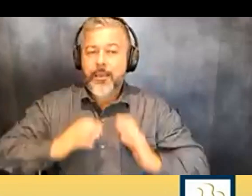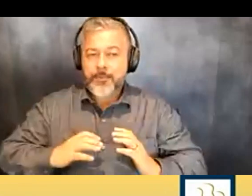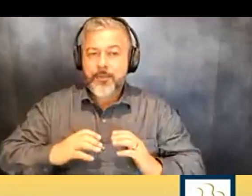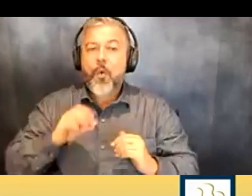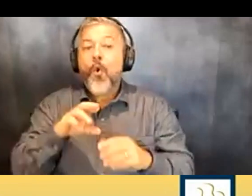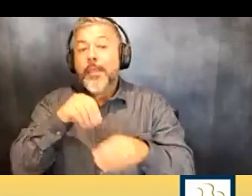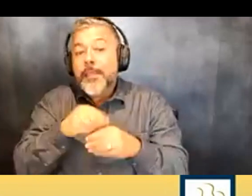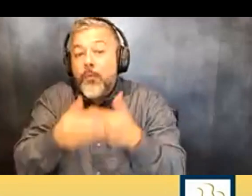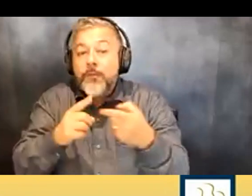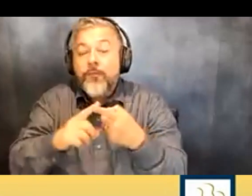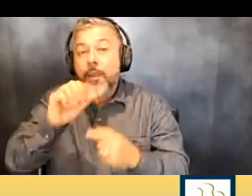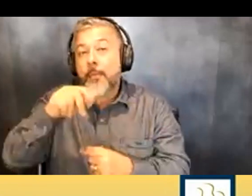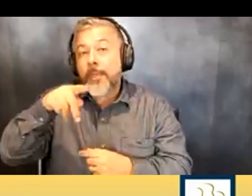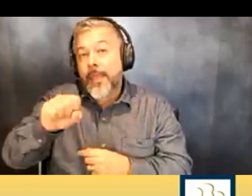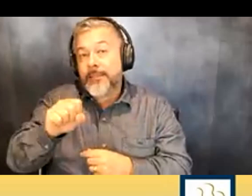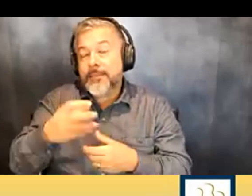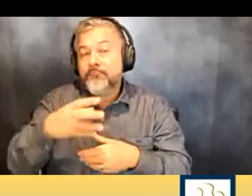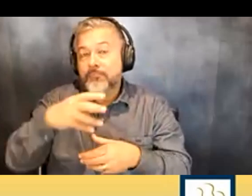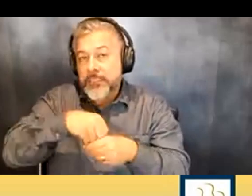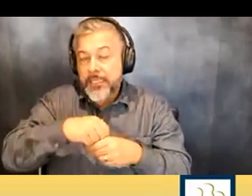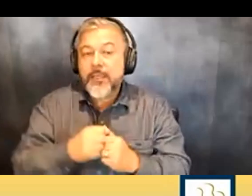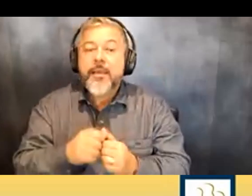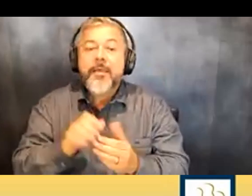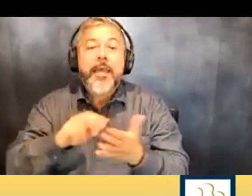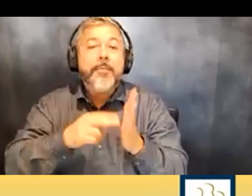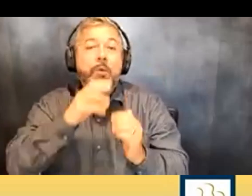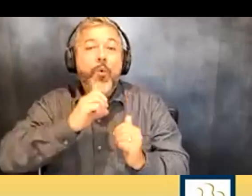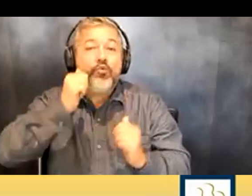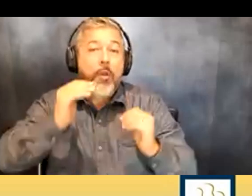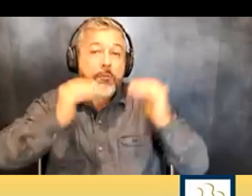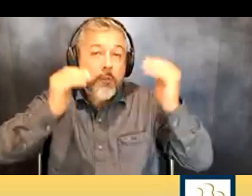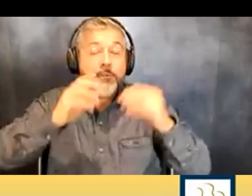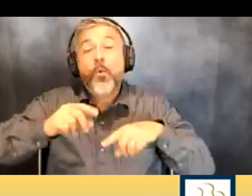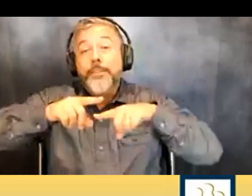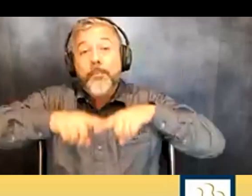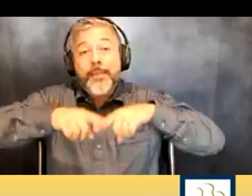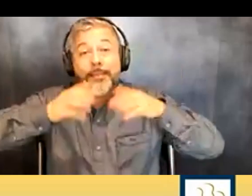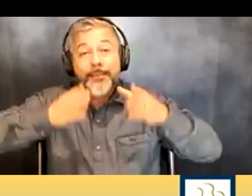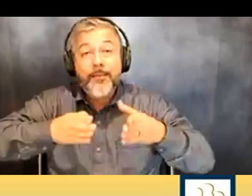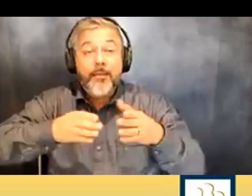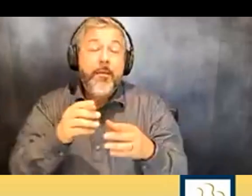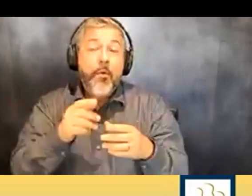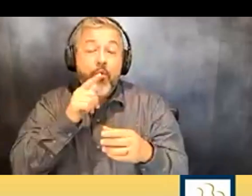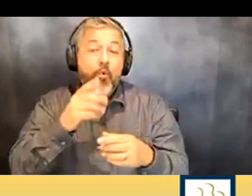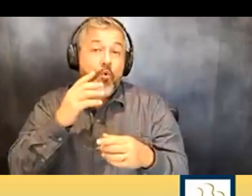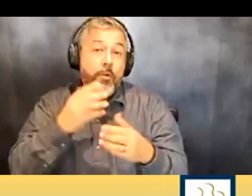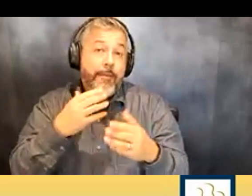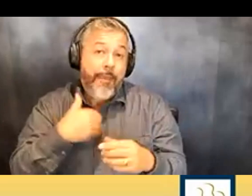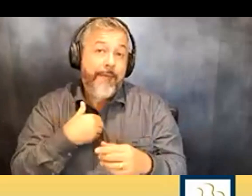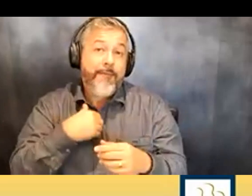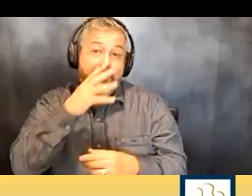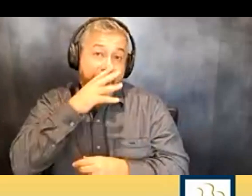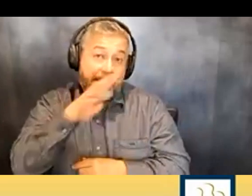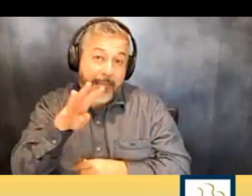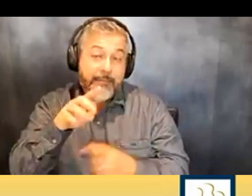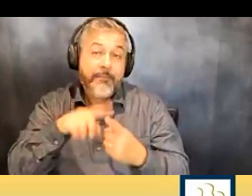intake. So APS clients are older adults and dependent adults experiencing abuse, neglect, or who are unable to